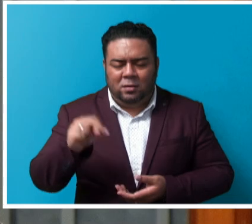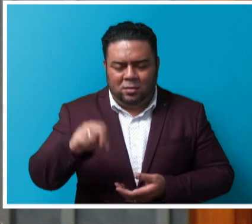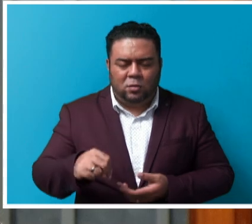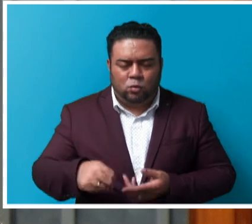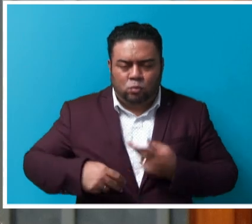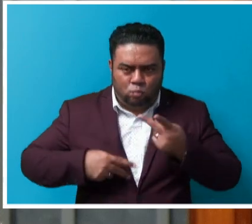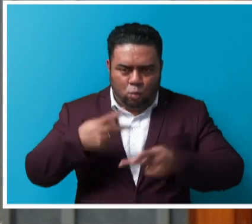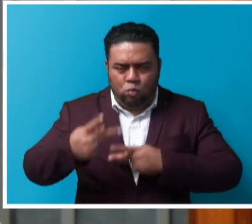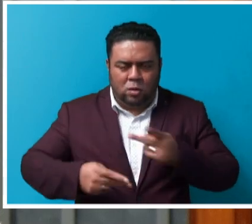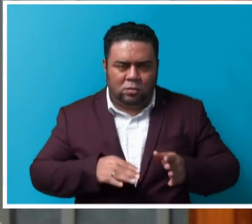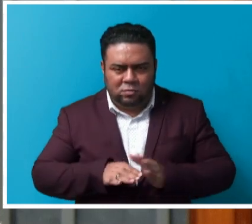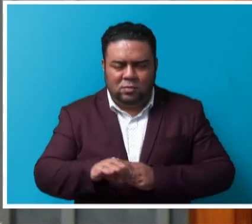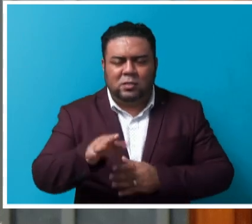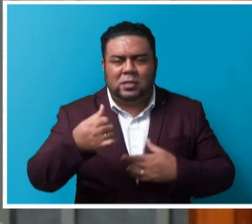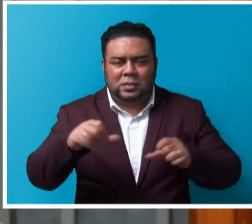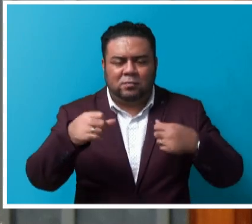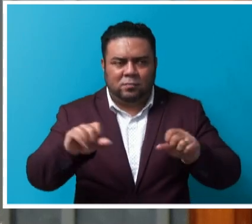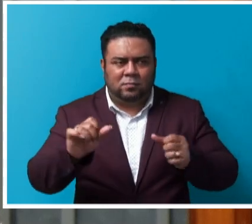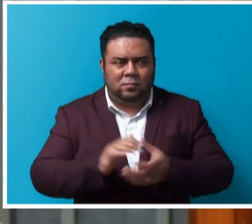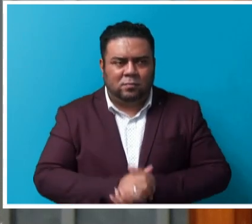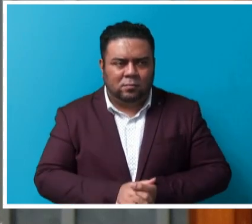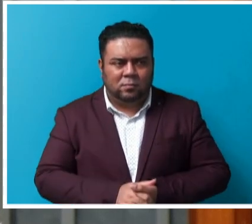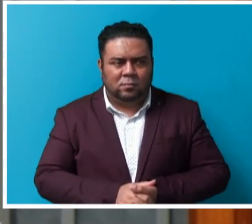progress successfully.